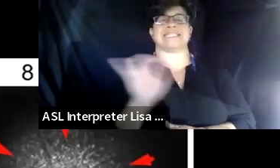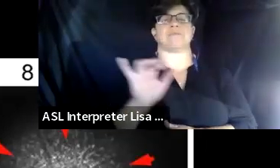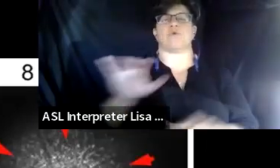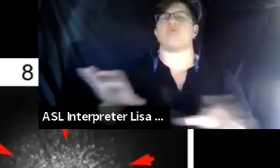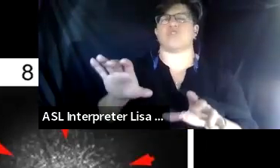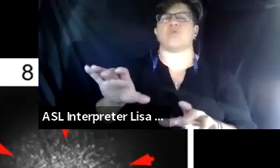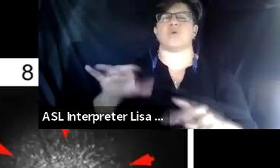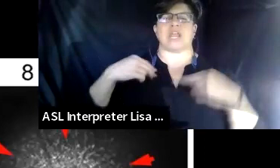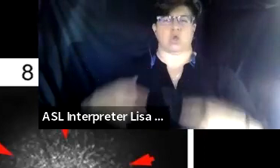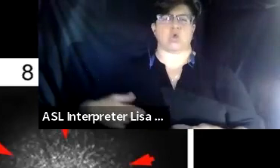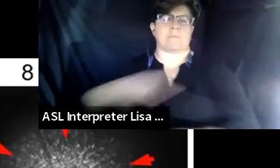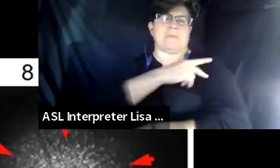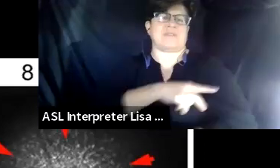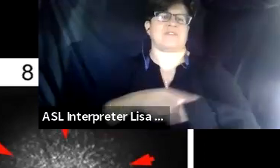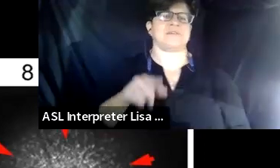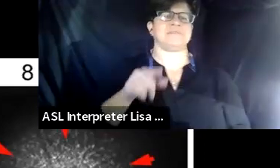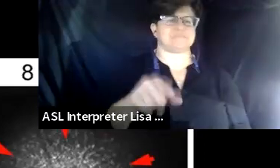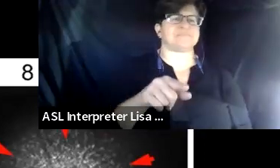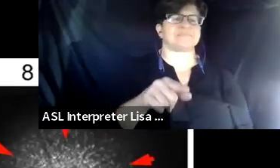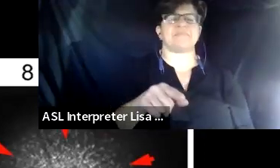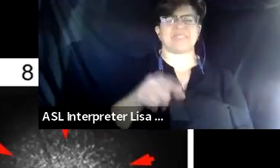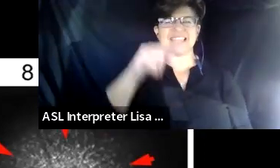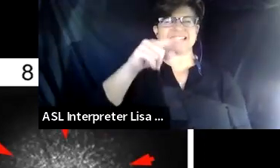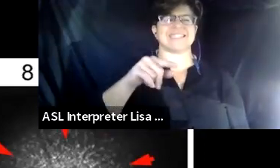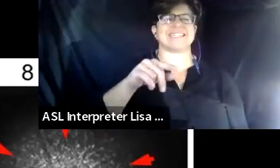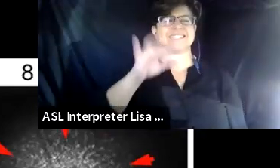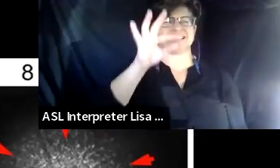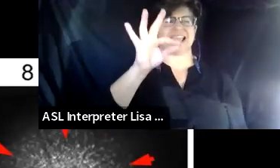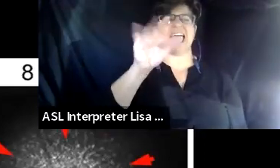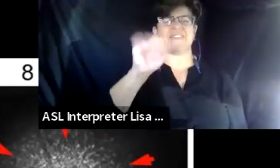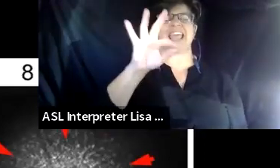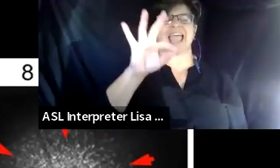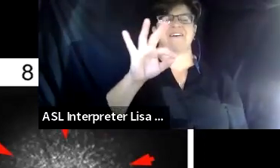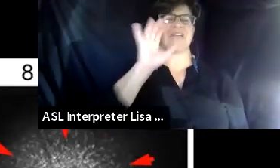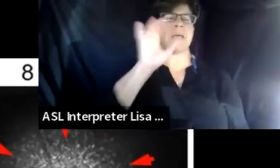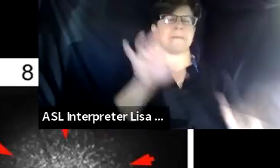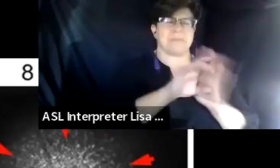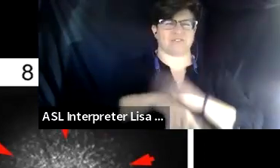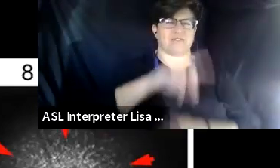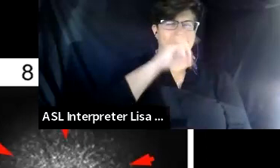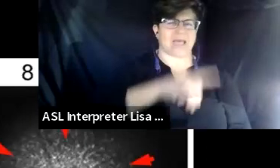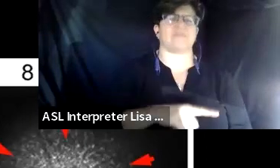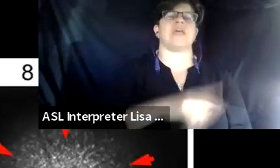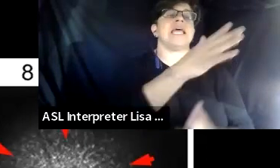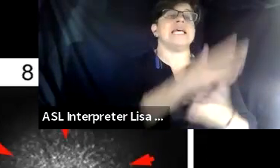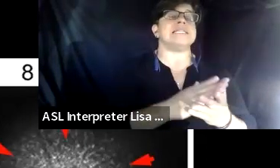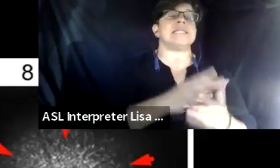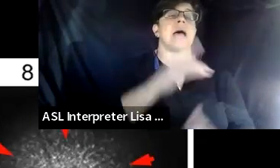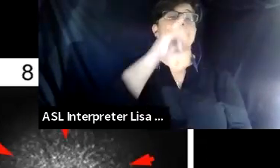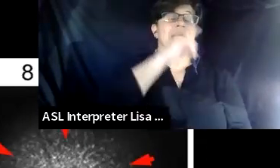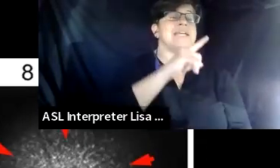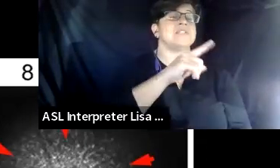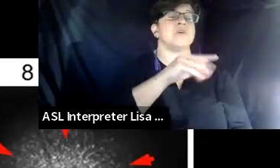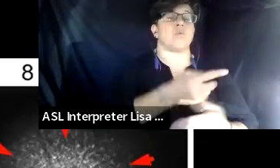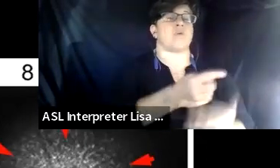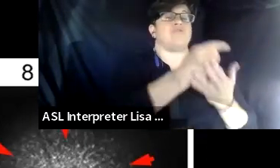is autofluorescent imaging in mice. And what we did is that in some mice, we treated only half of the retina. And in some mice, we did a double injection and